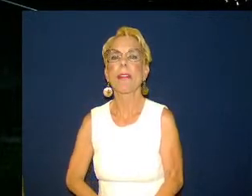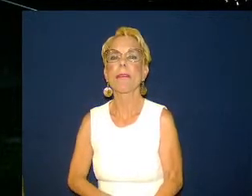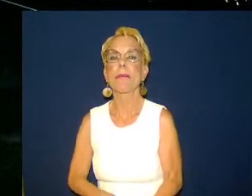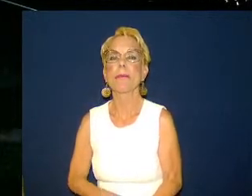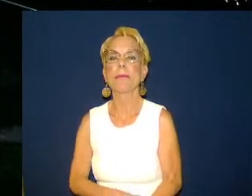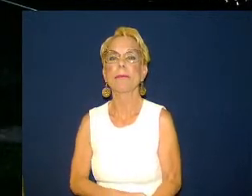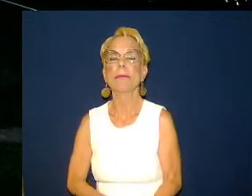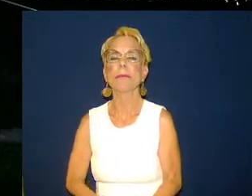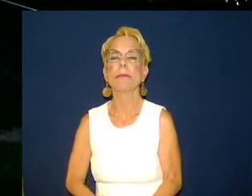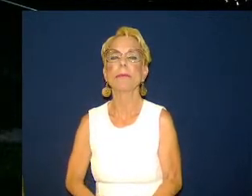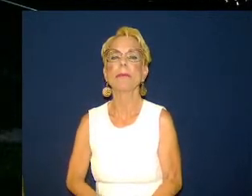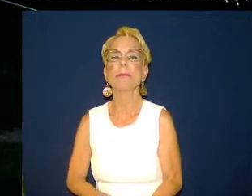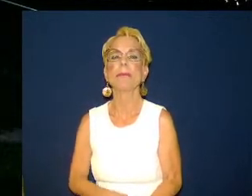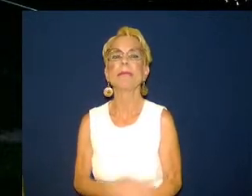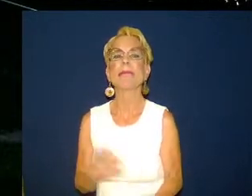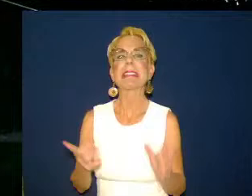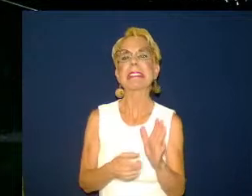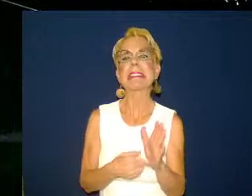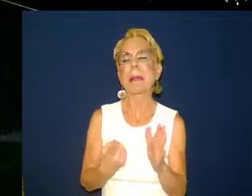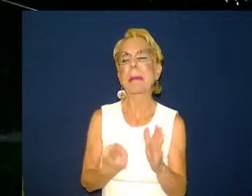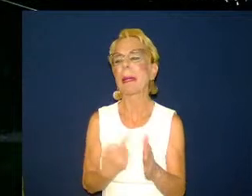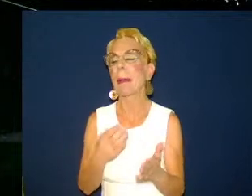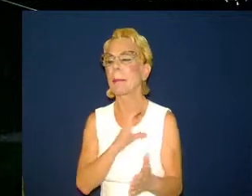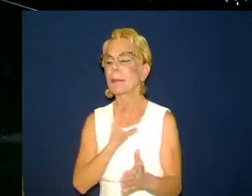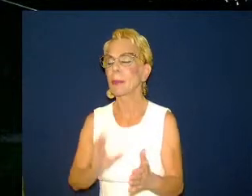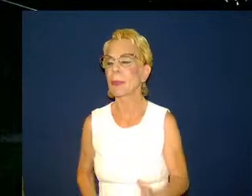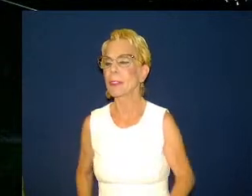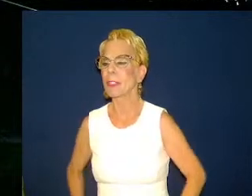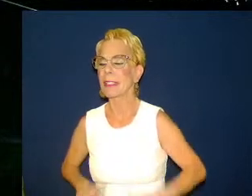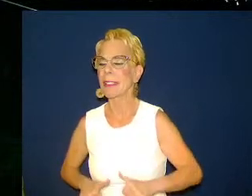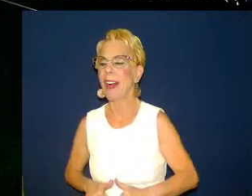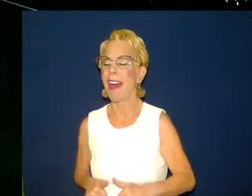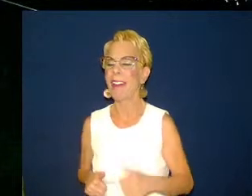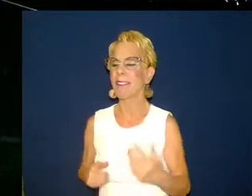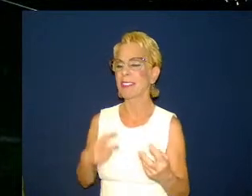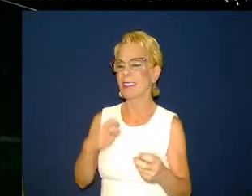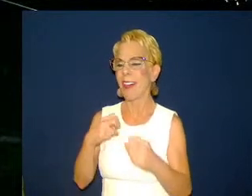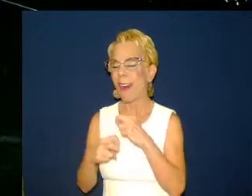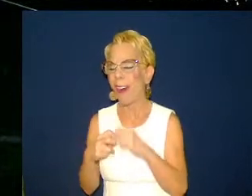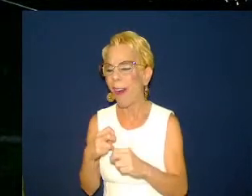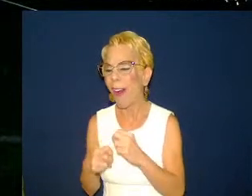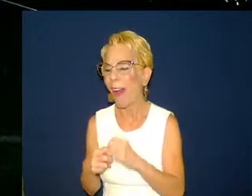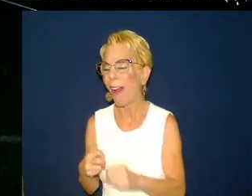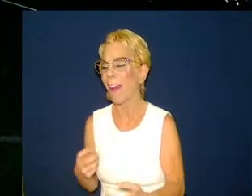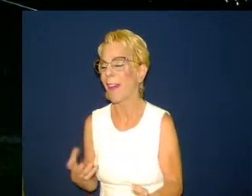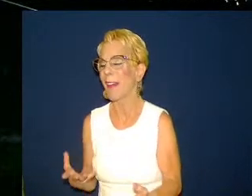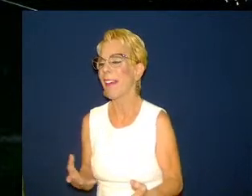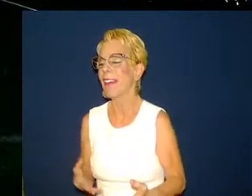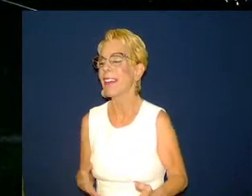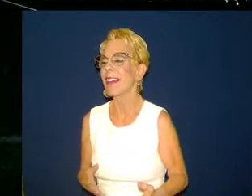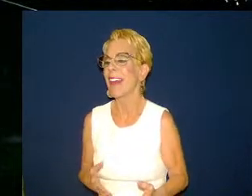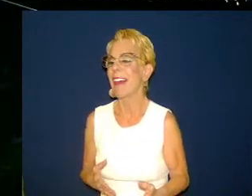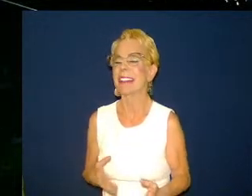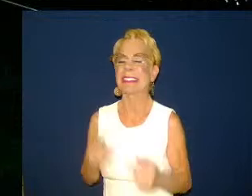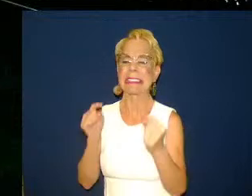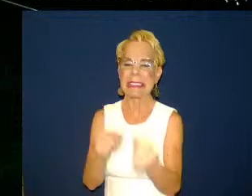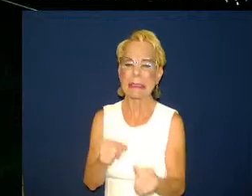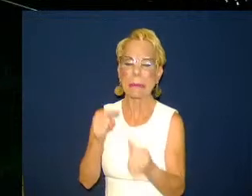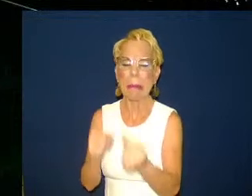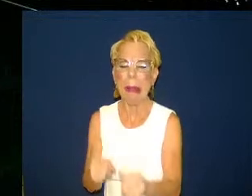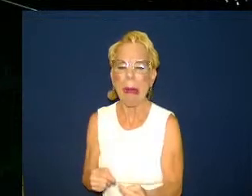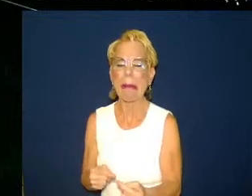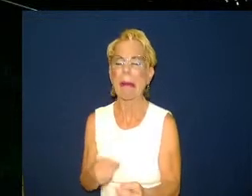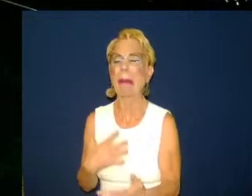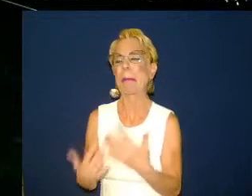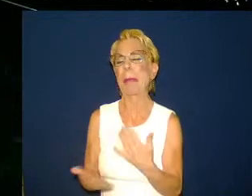adverse circumstances, and feels like that we're still not experiencing the life that we deserve. But as Christians and as the